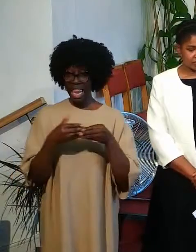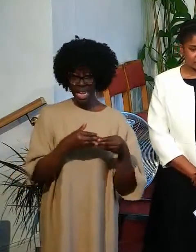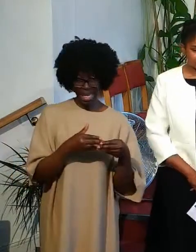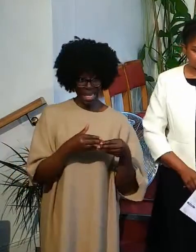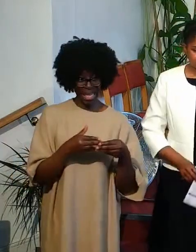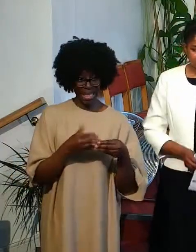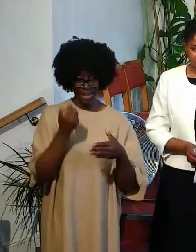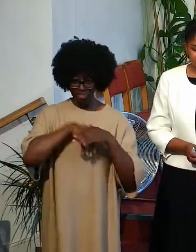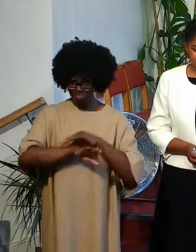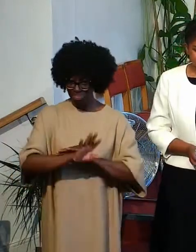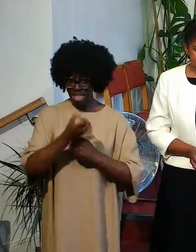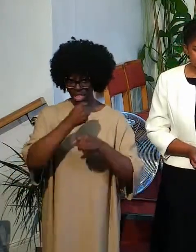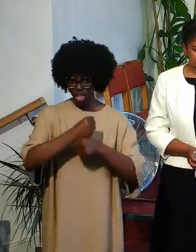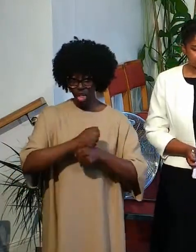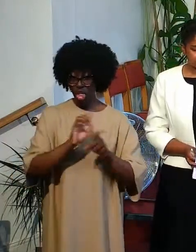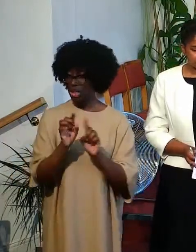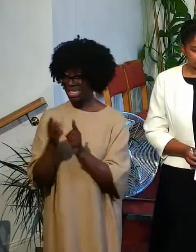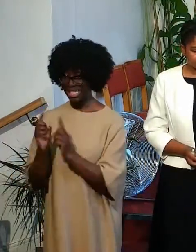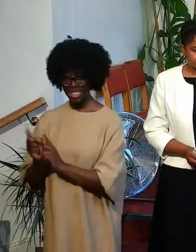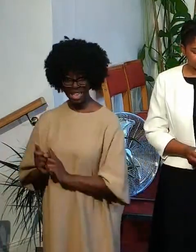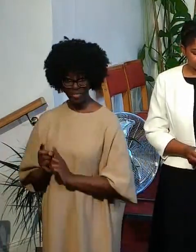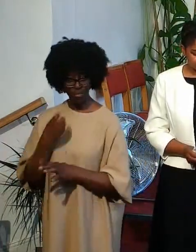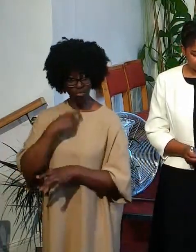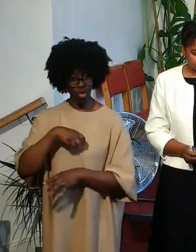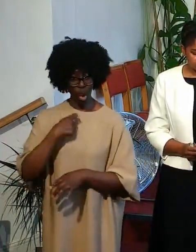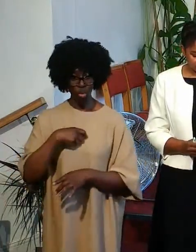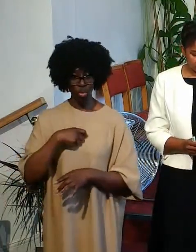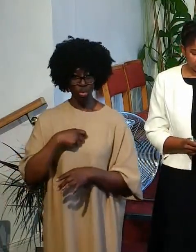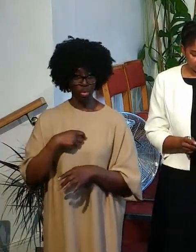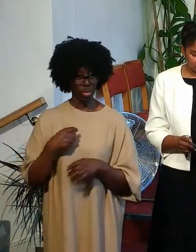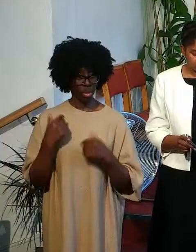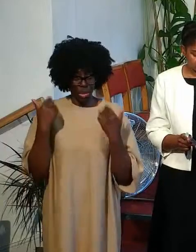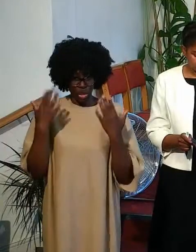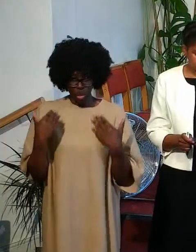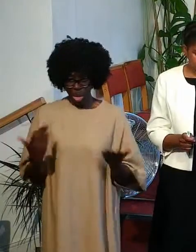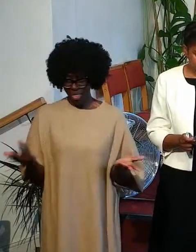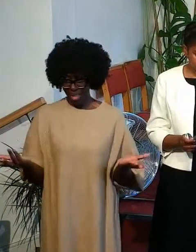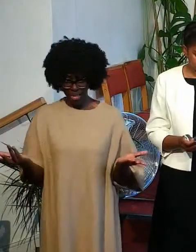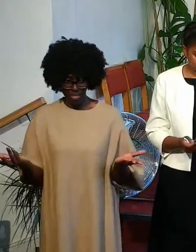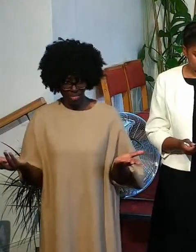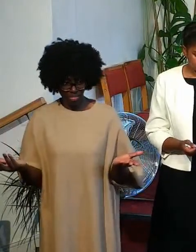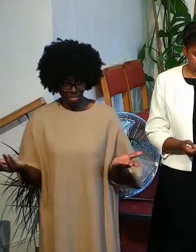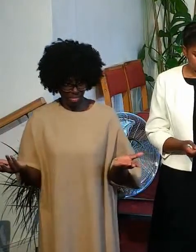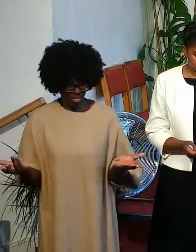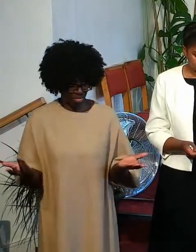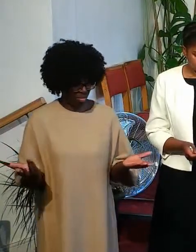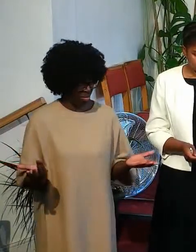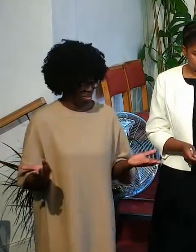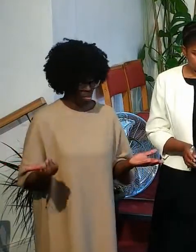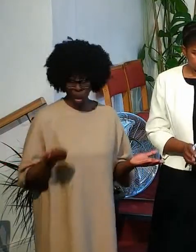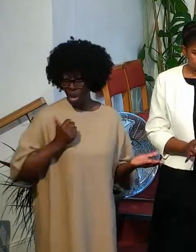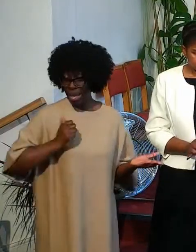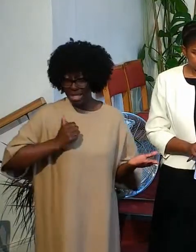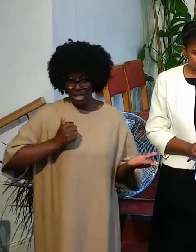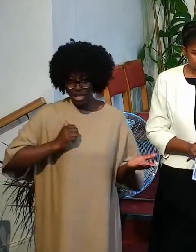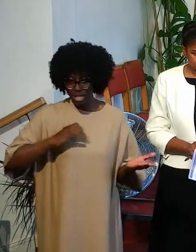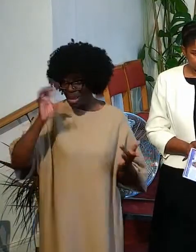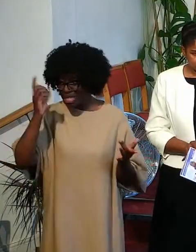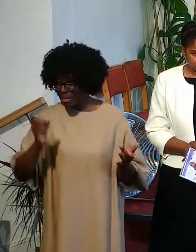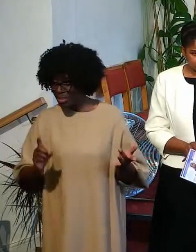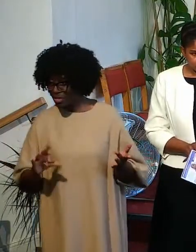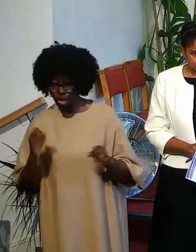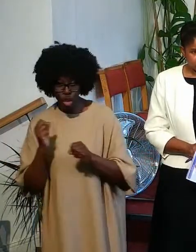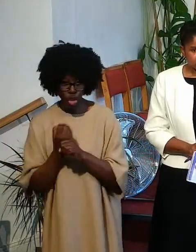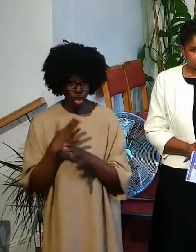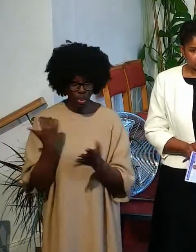do these different roles, and we don't know anything about learning styles, and we're expecting people to do all these great